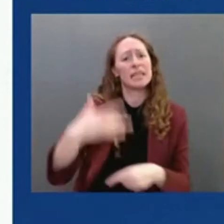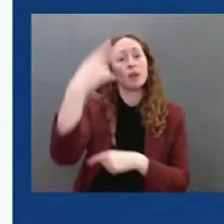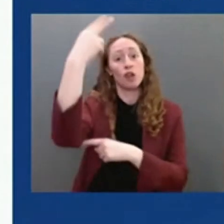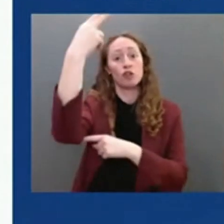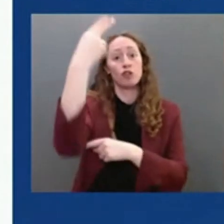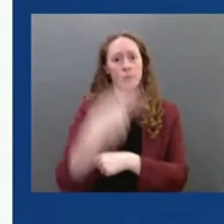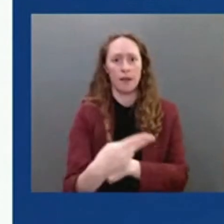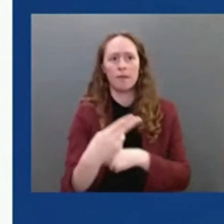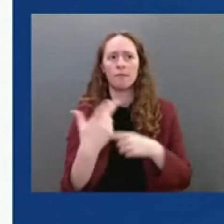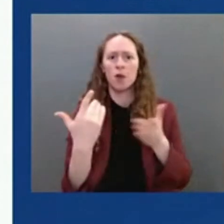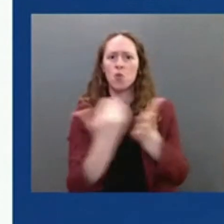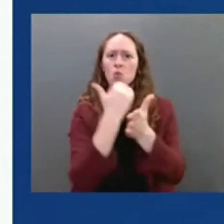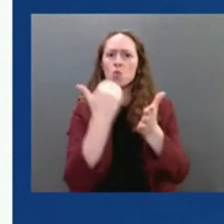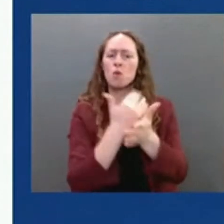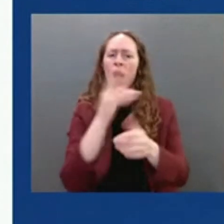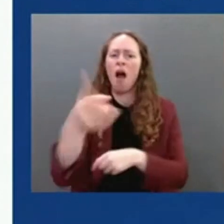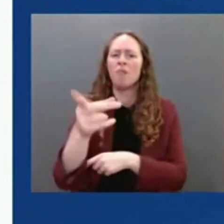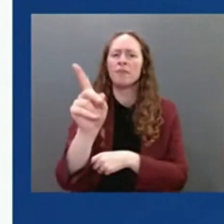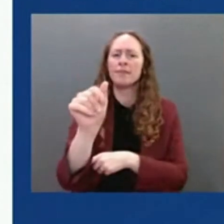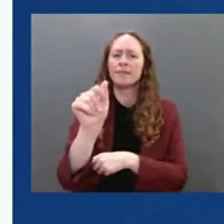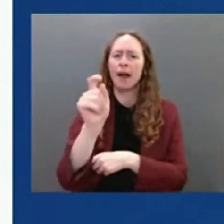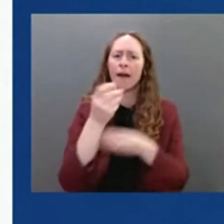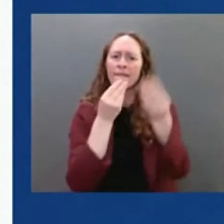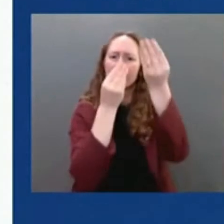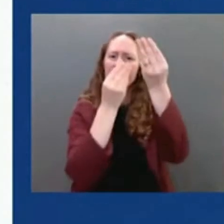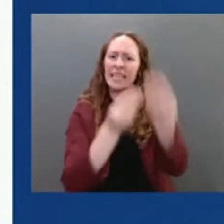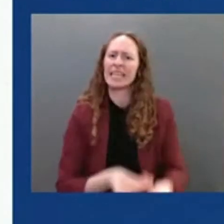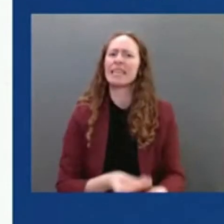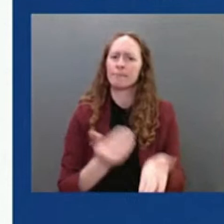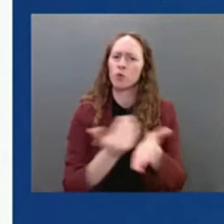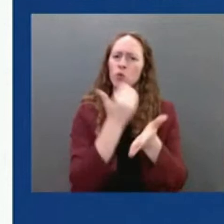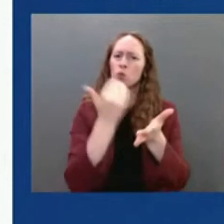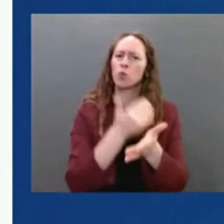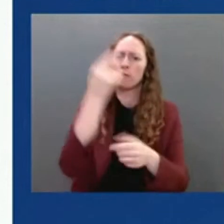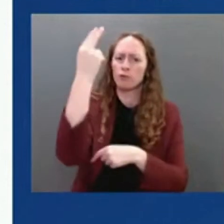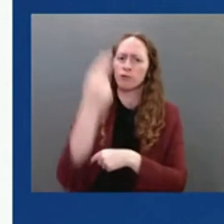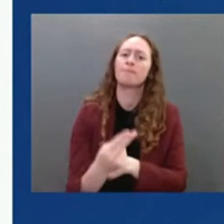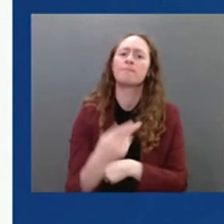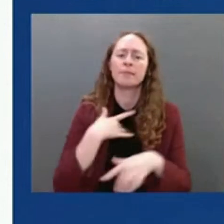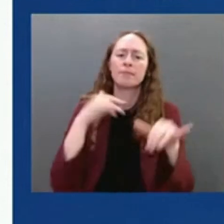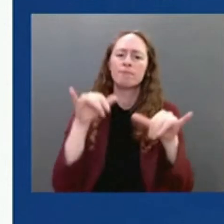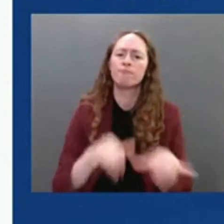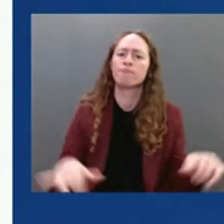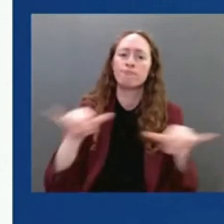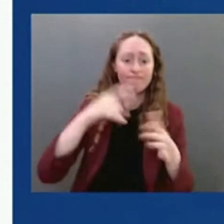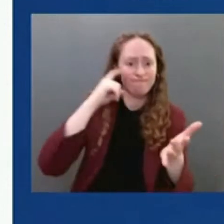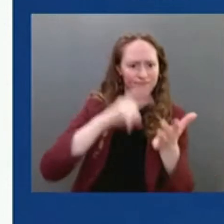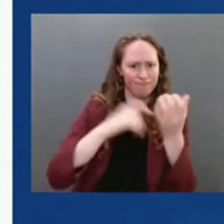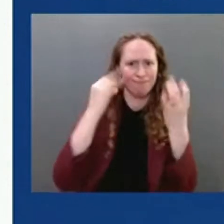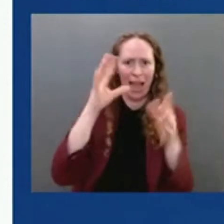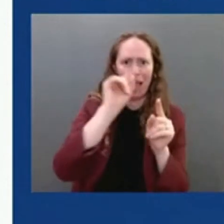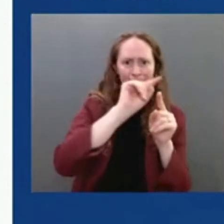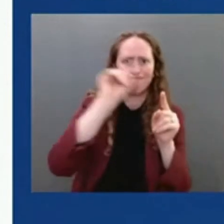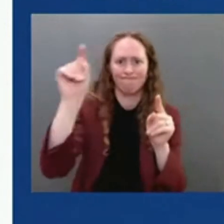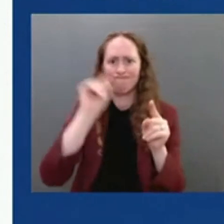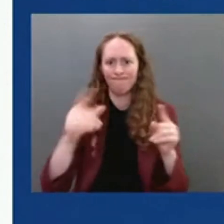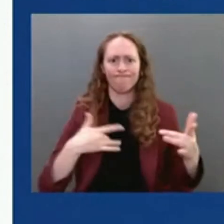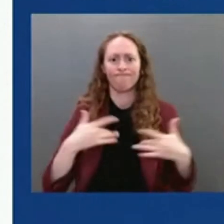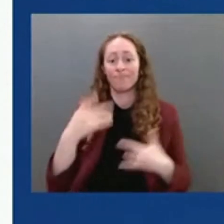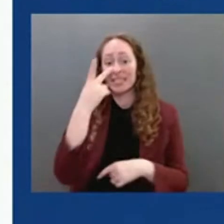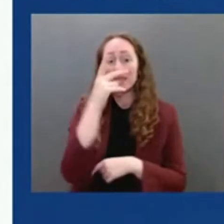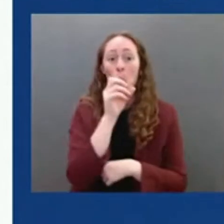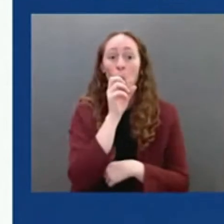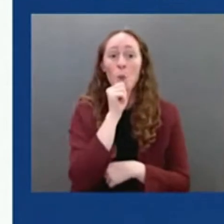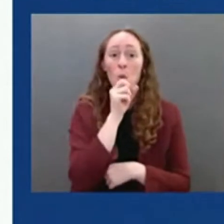living in a high COVID-19 community level, represented by orange. In these areas, the CDC generally